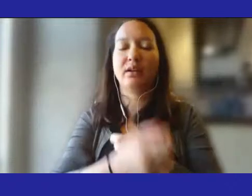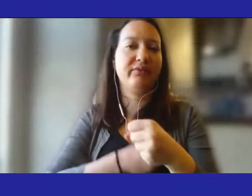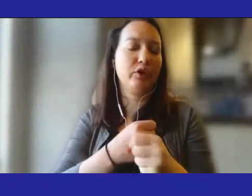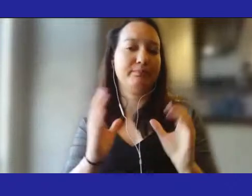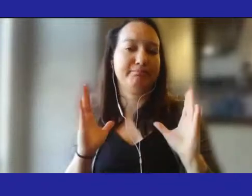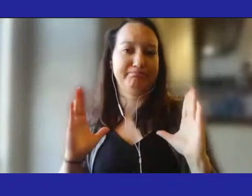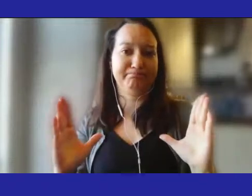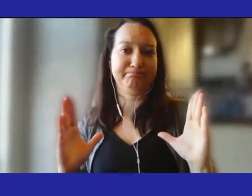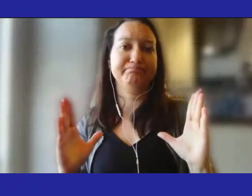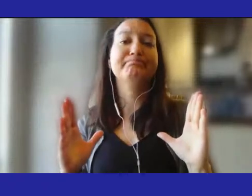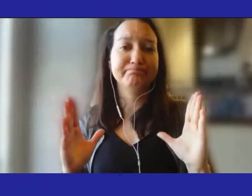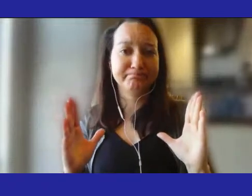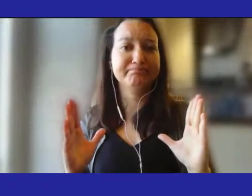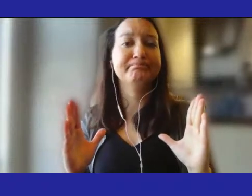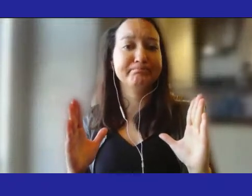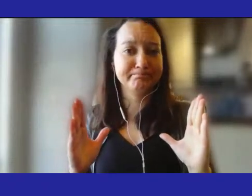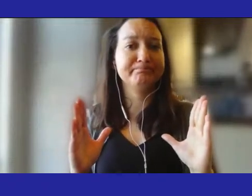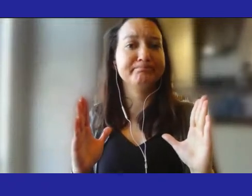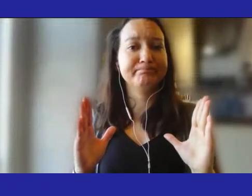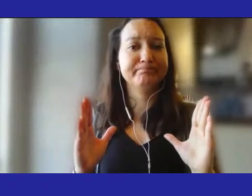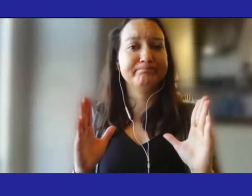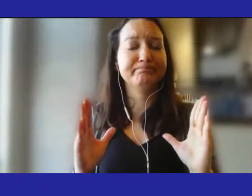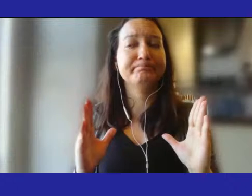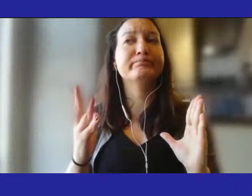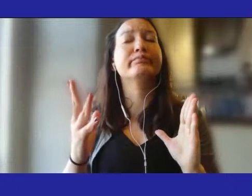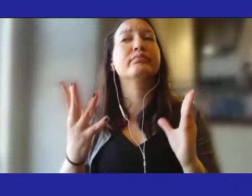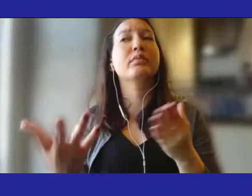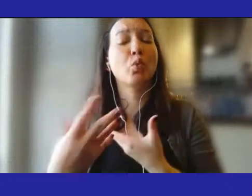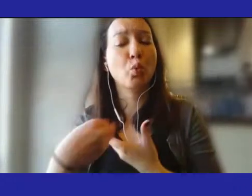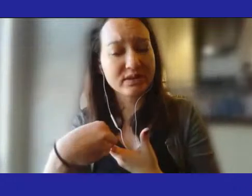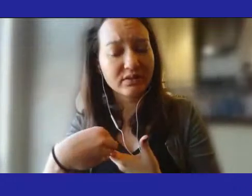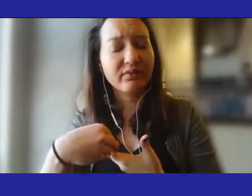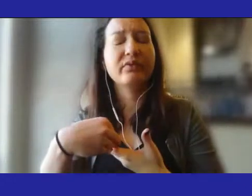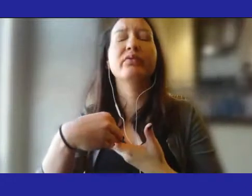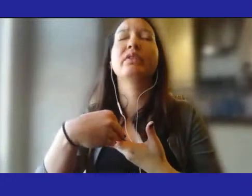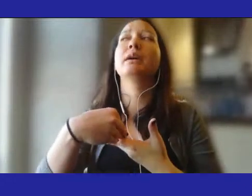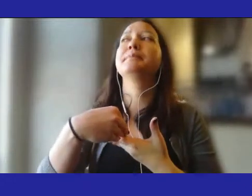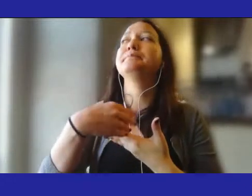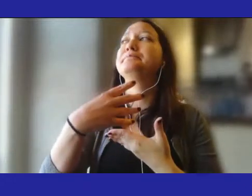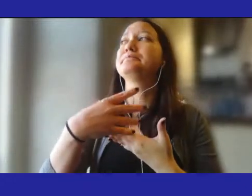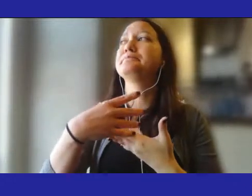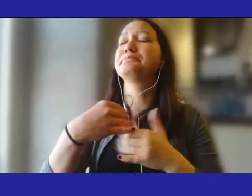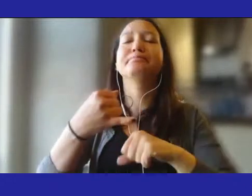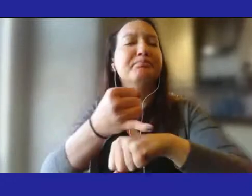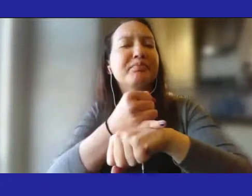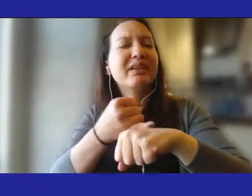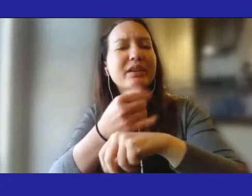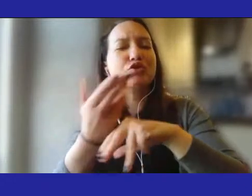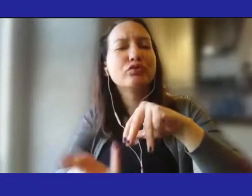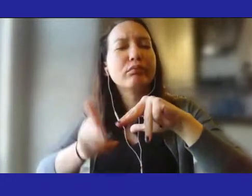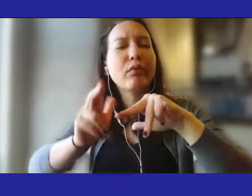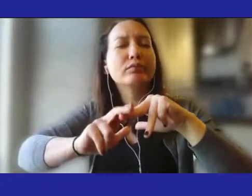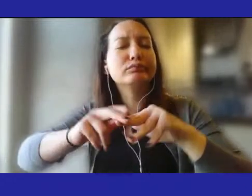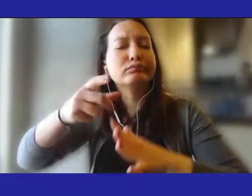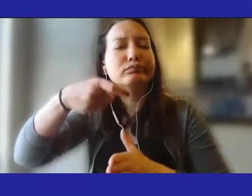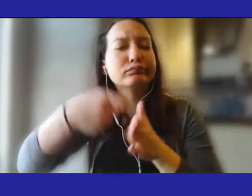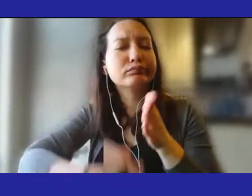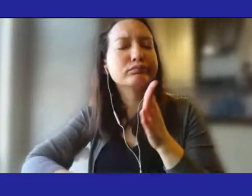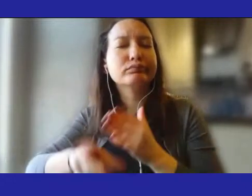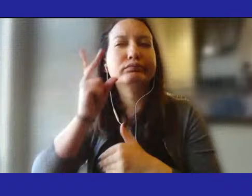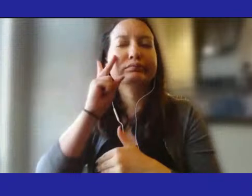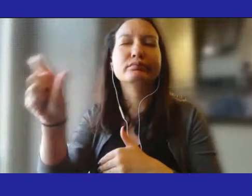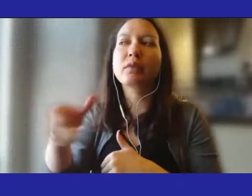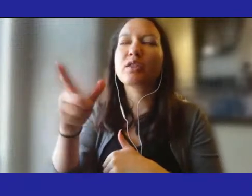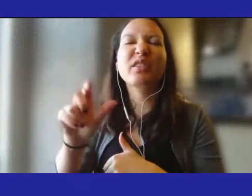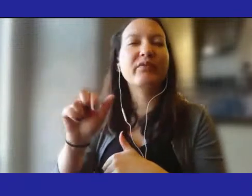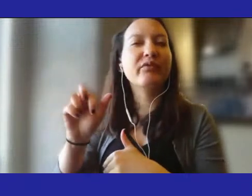and is inclusive of any inflation adjusted costs that we might see from any other vendor that